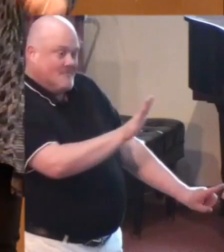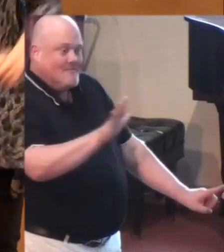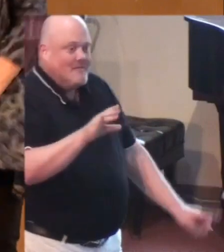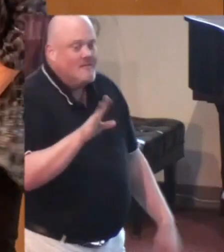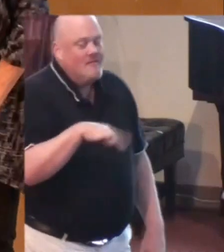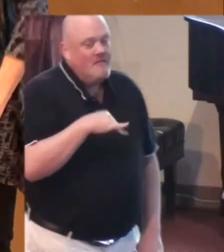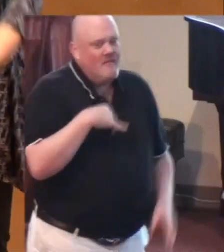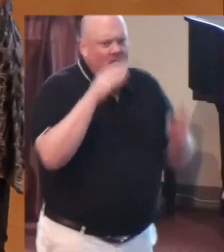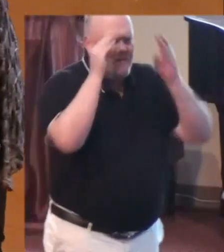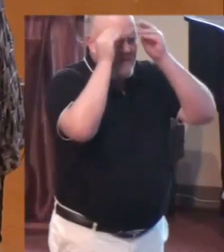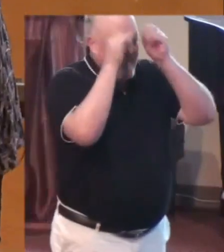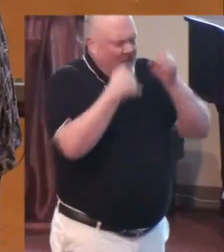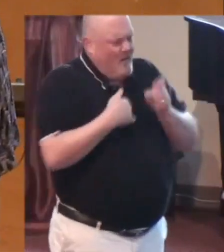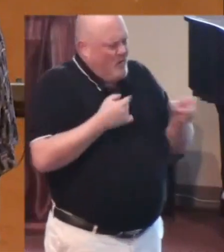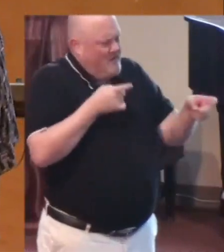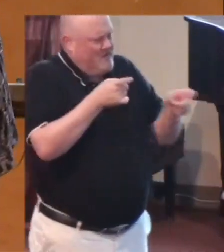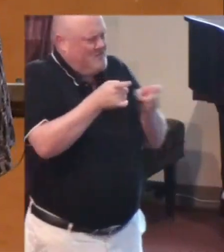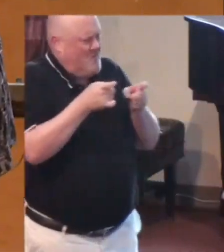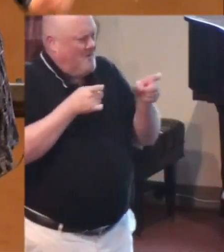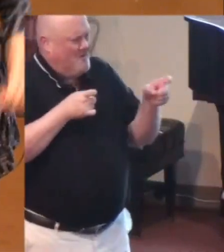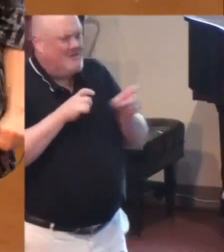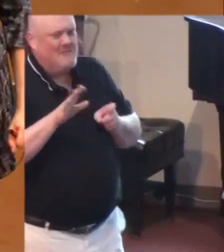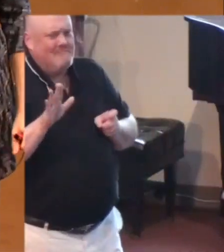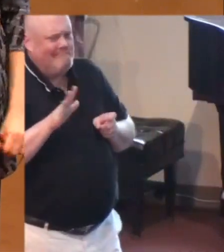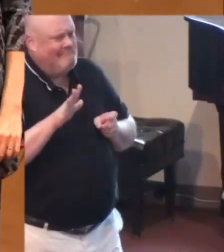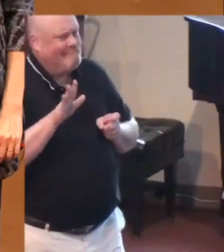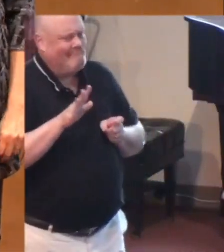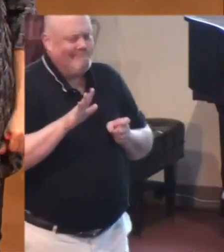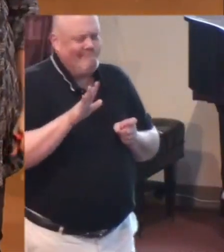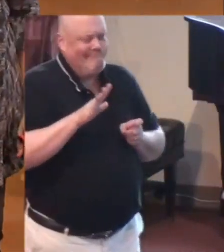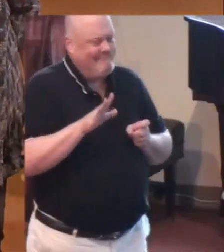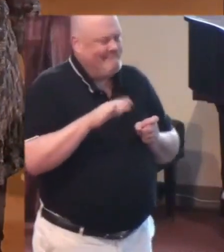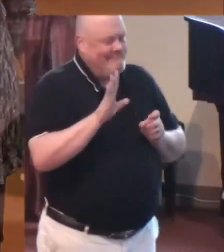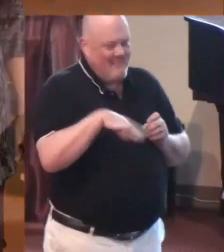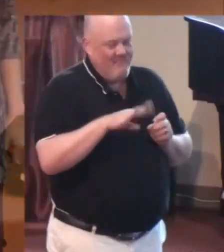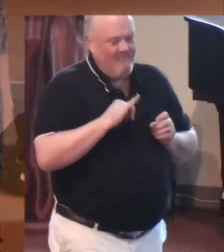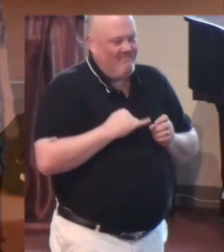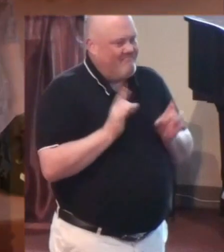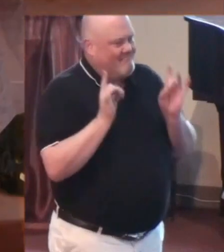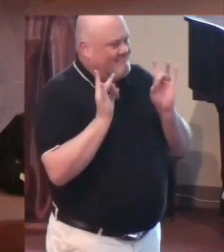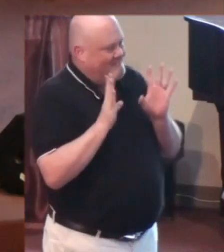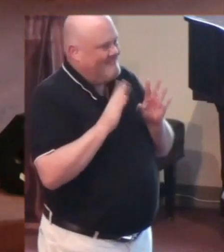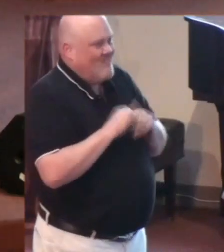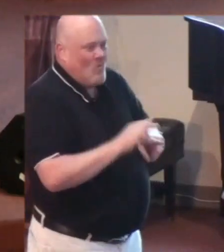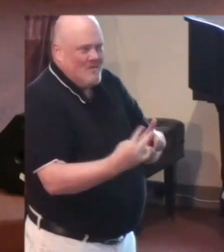Thinking we're in charge here, it's a bloody curse.